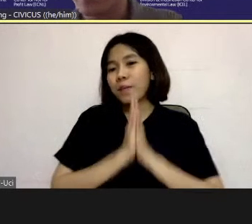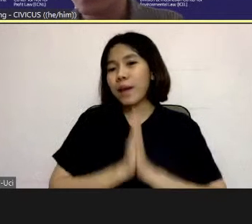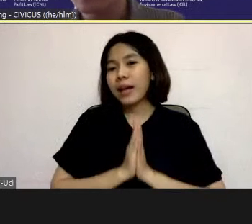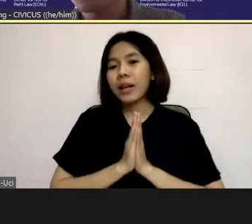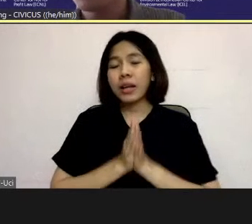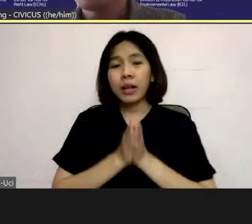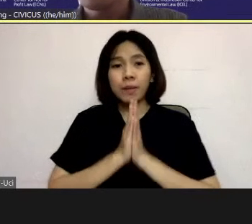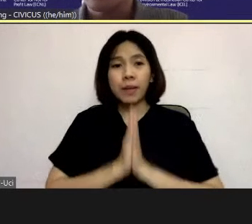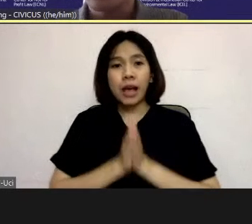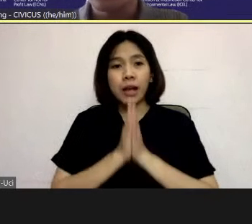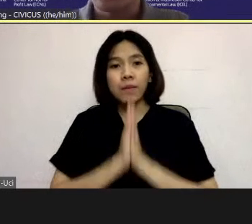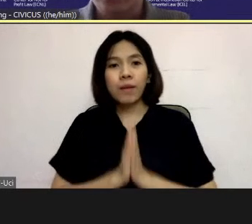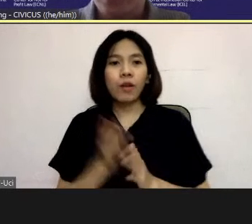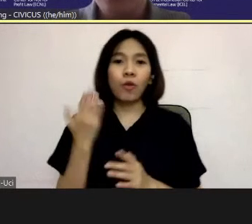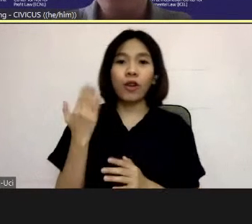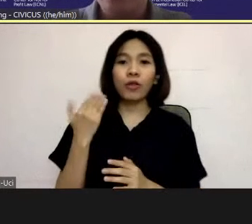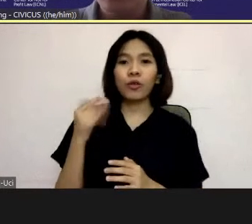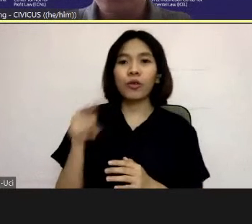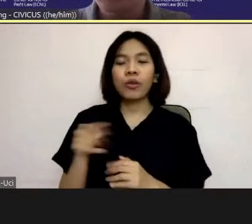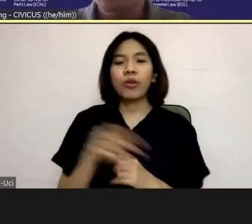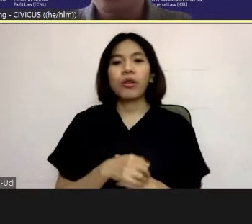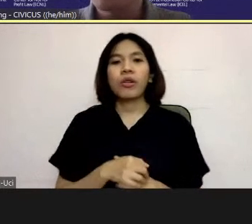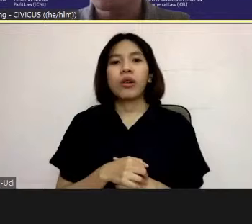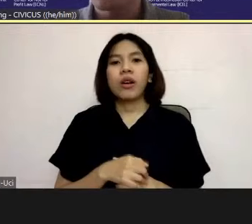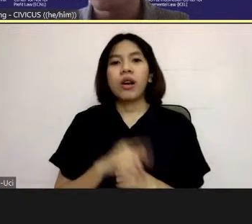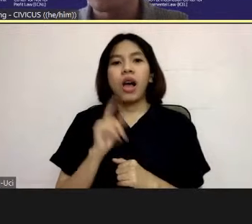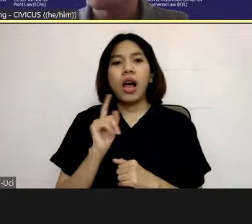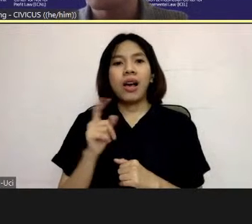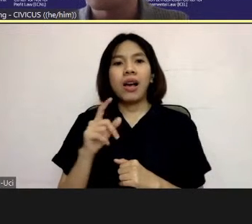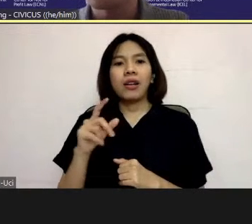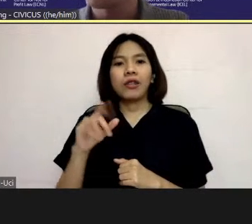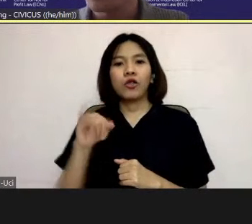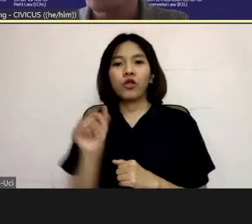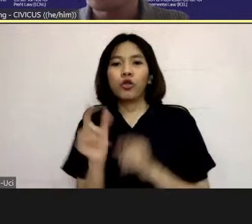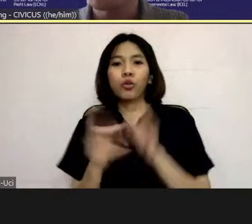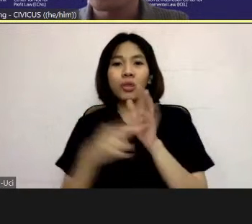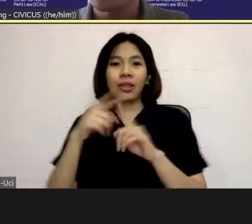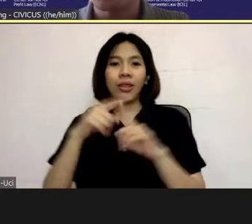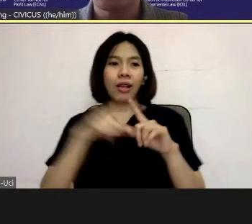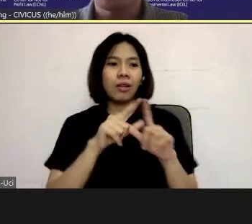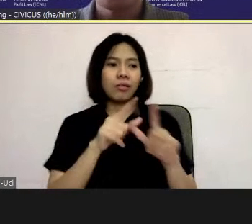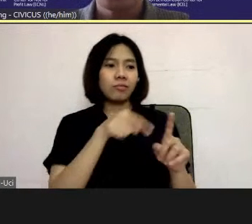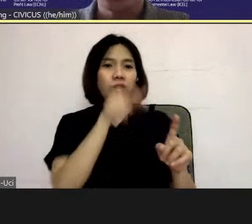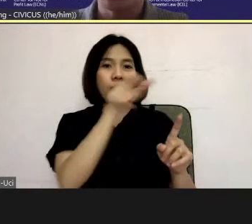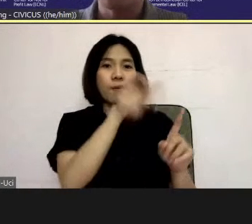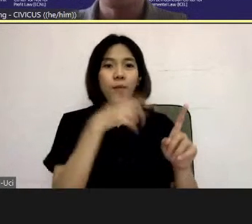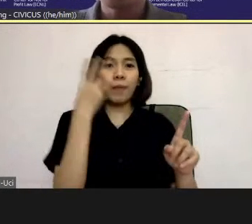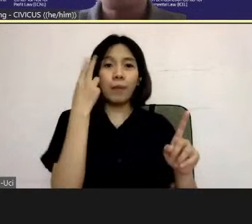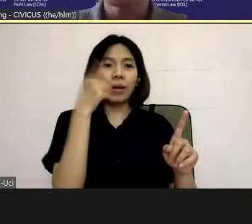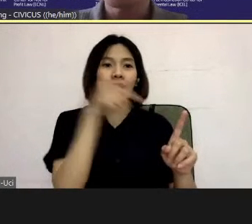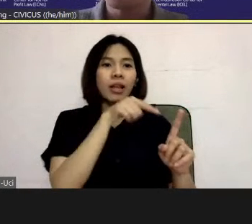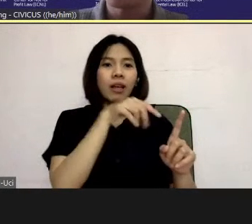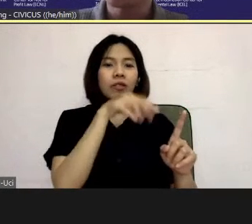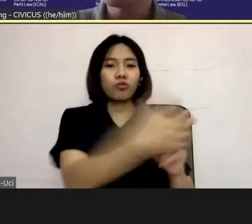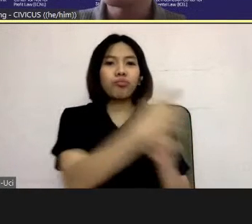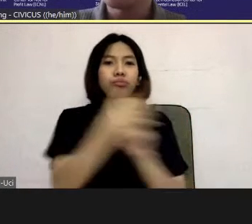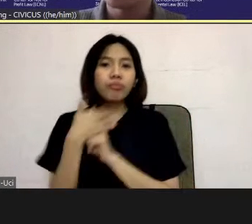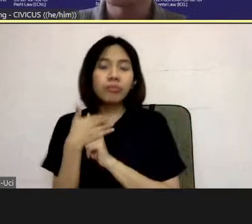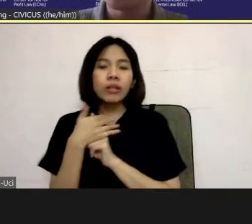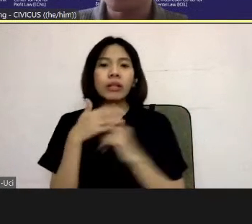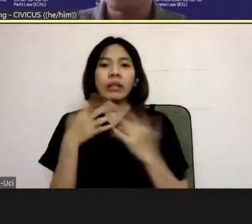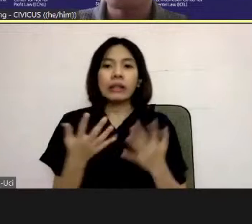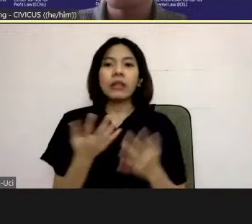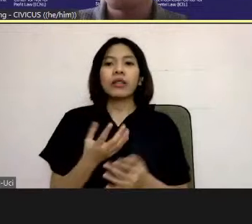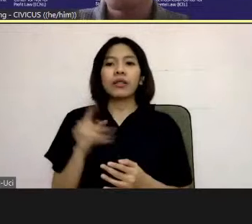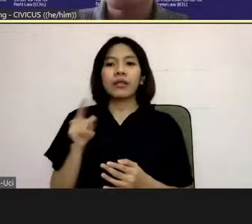and detained. And in Indonesia, activists protesting against the unilateral renewal of Papua's special autonomy law